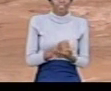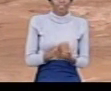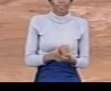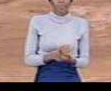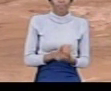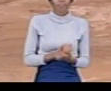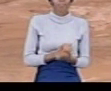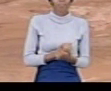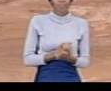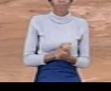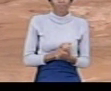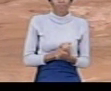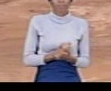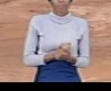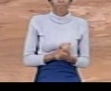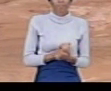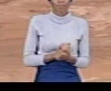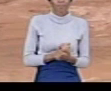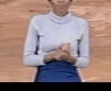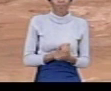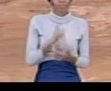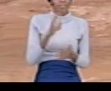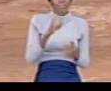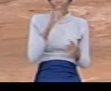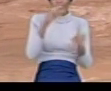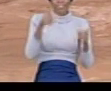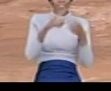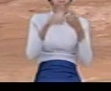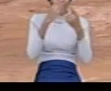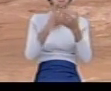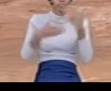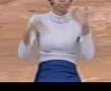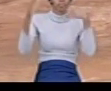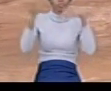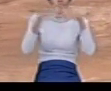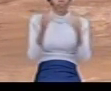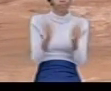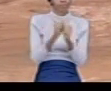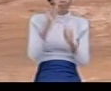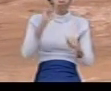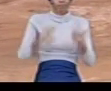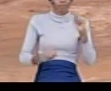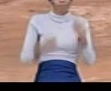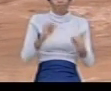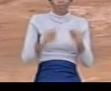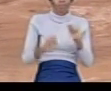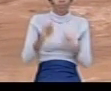you can get to heaven without